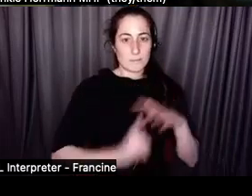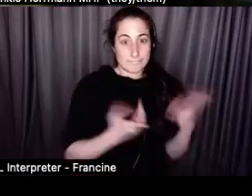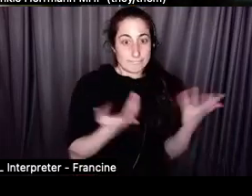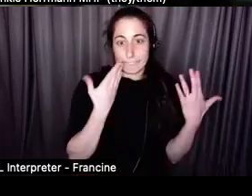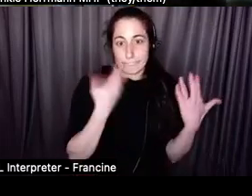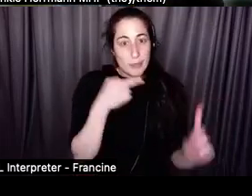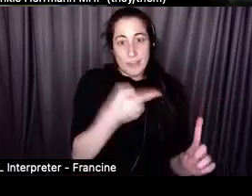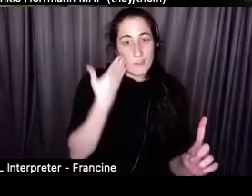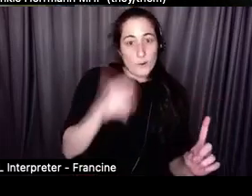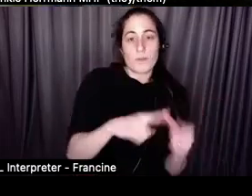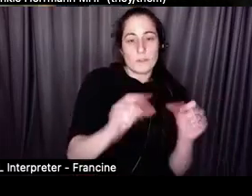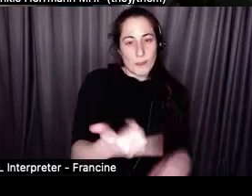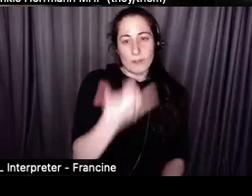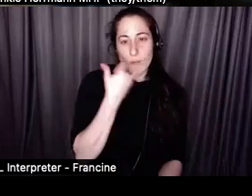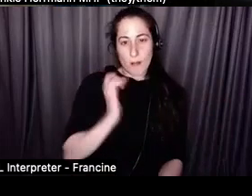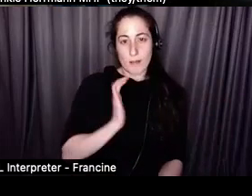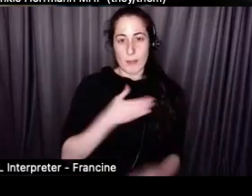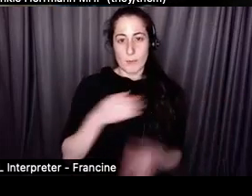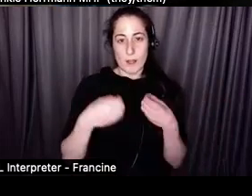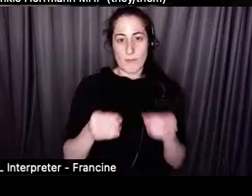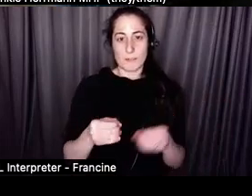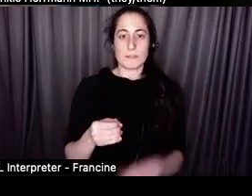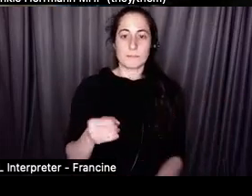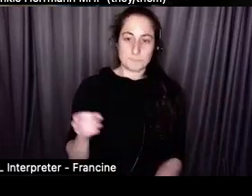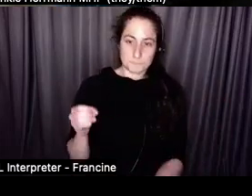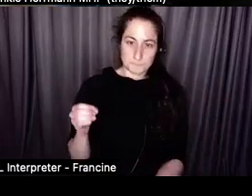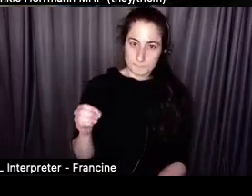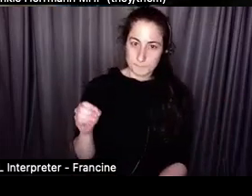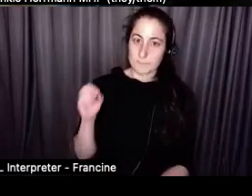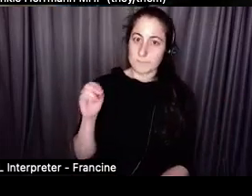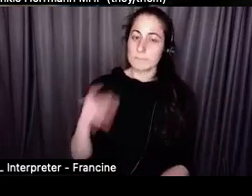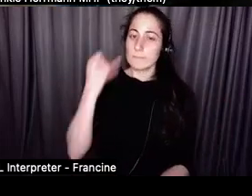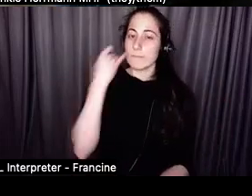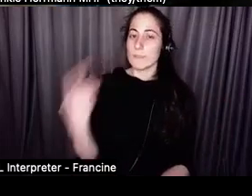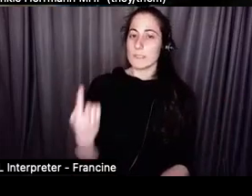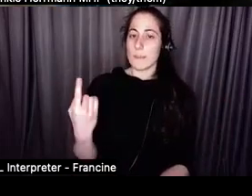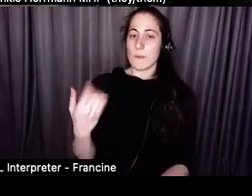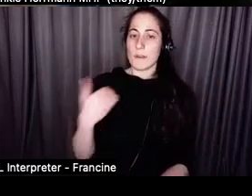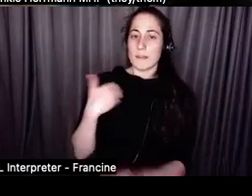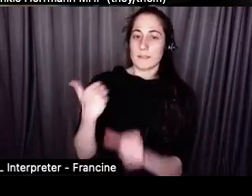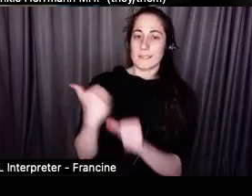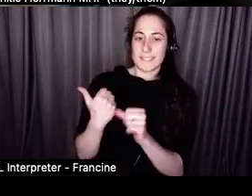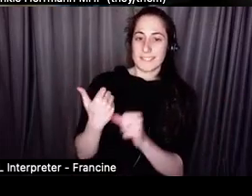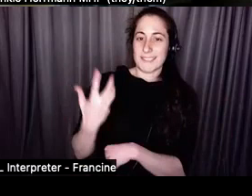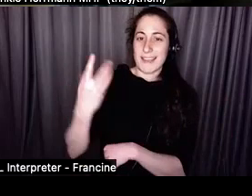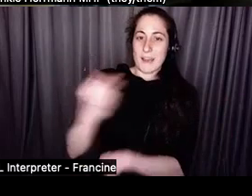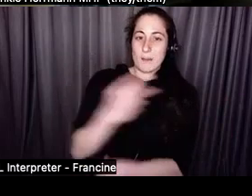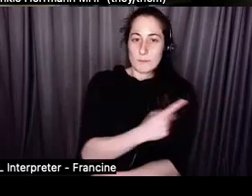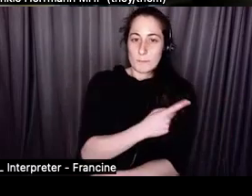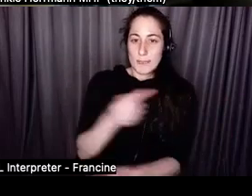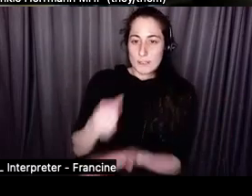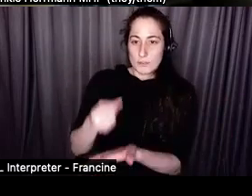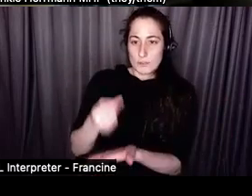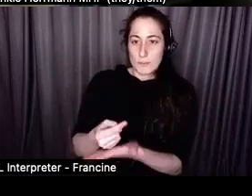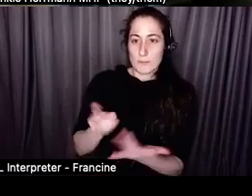call our office. Okay. And if somebody has assisted outpatient treatment via Kendra's law,